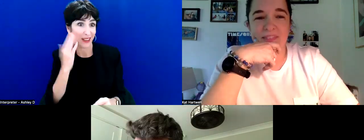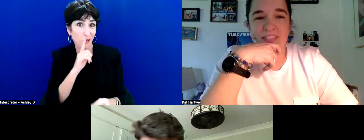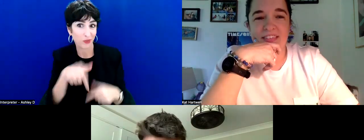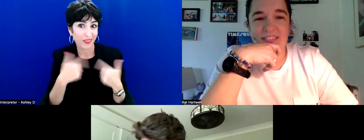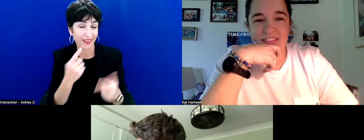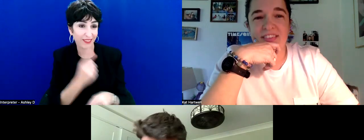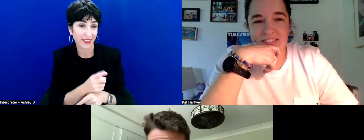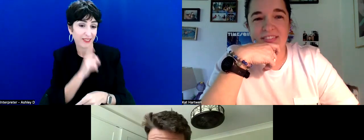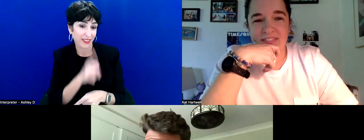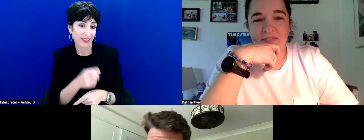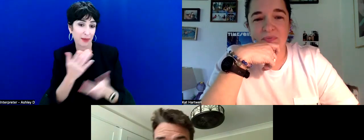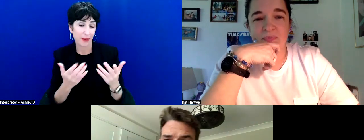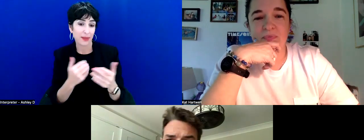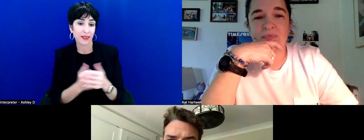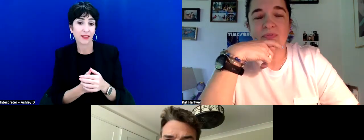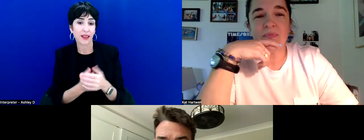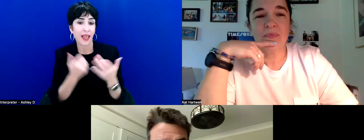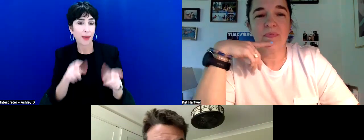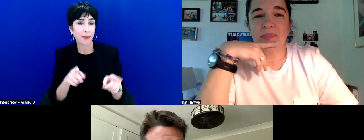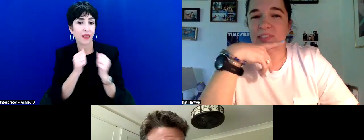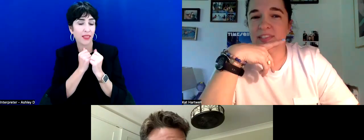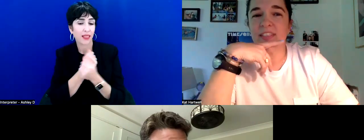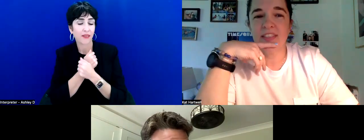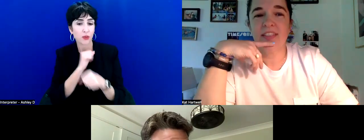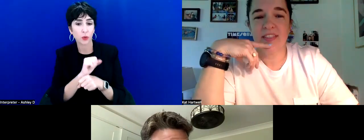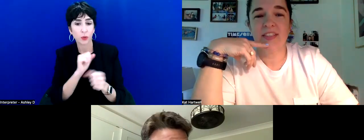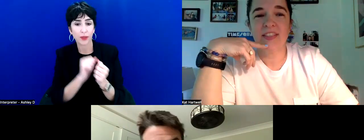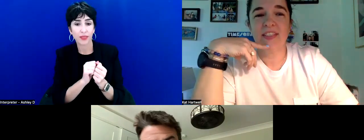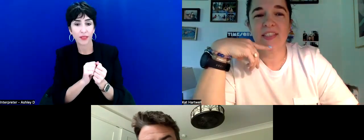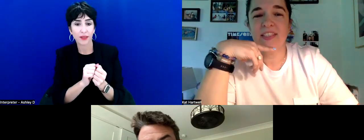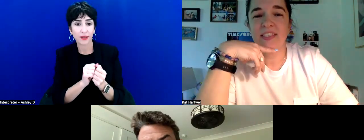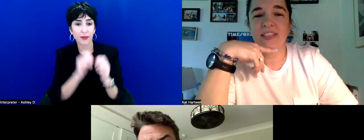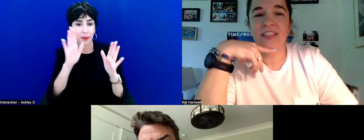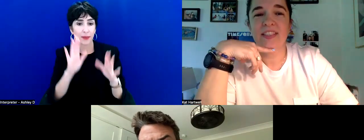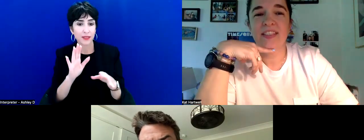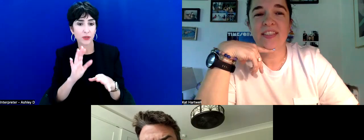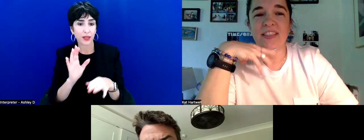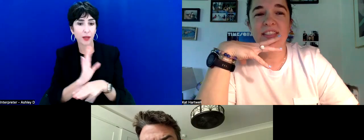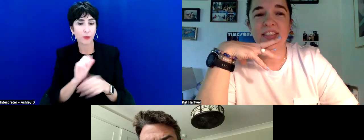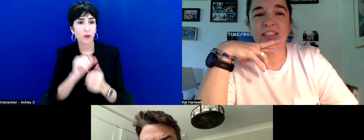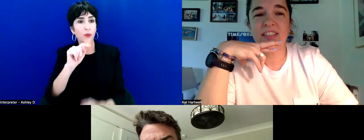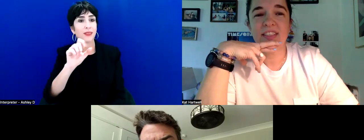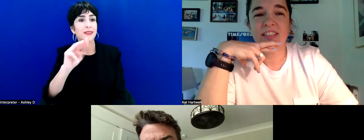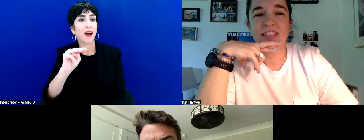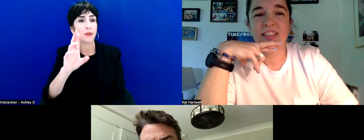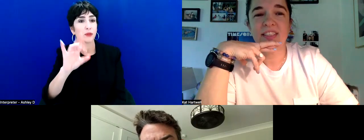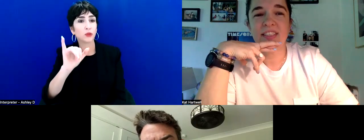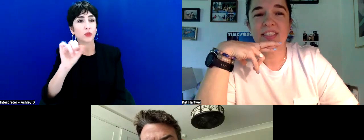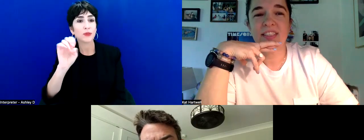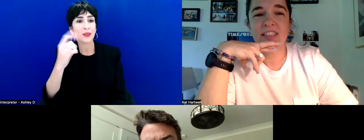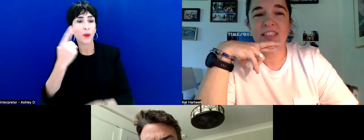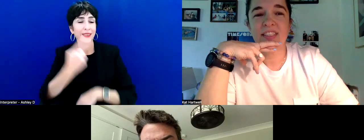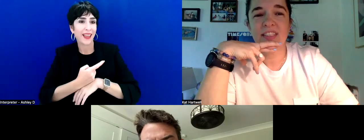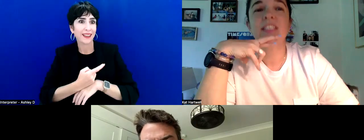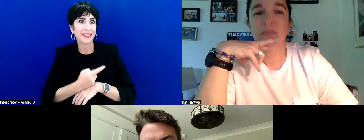right? Like, I'd love to work with. It'd be amazing to do like a movie with Tom Cruise or something one day, just to do